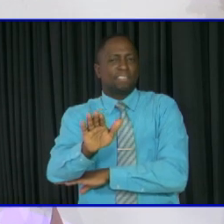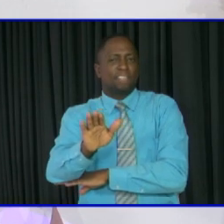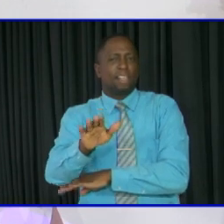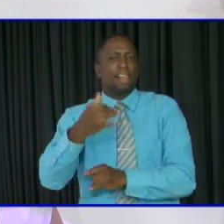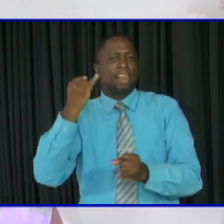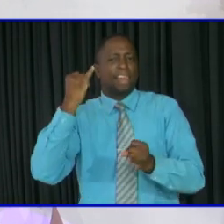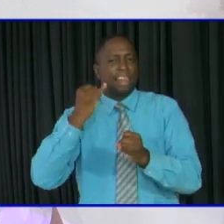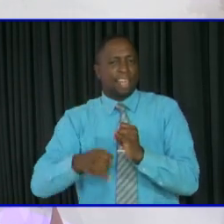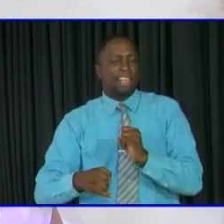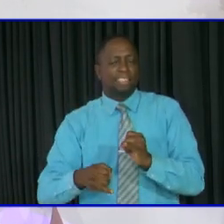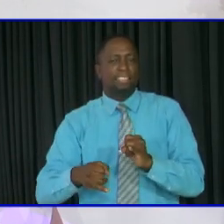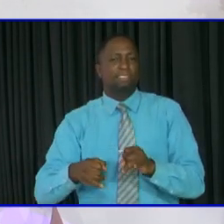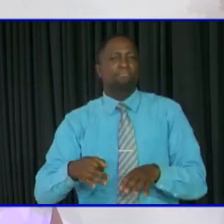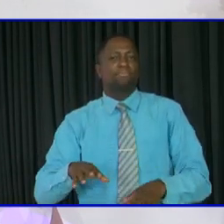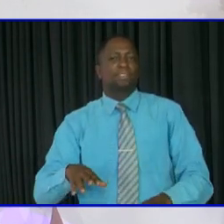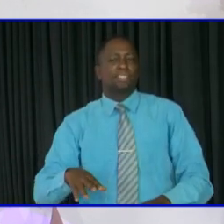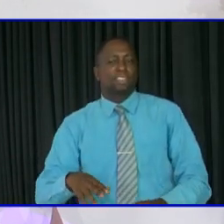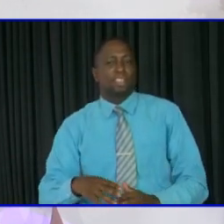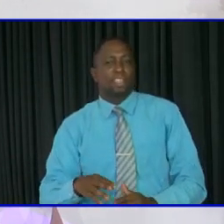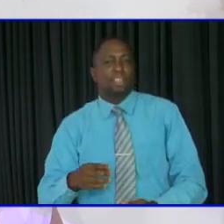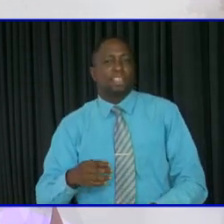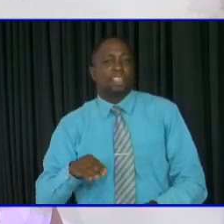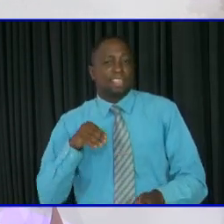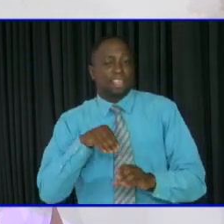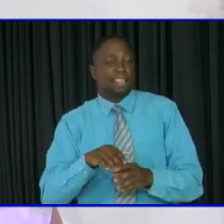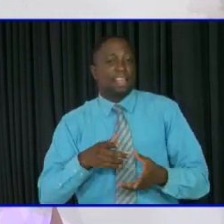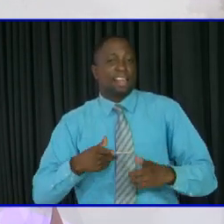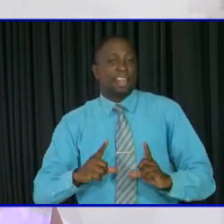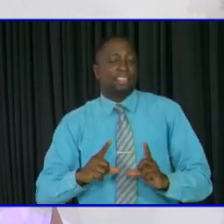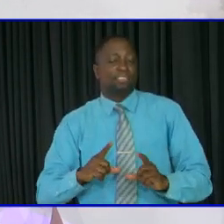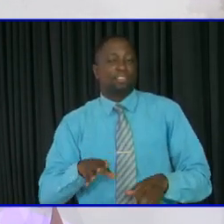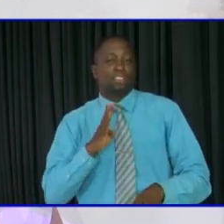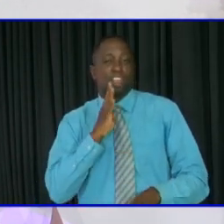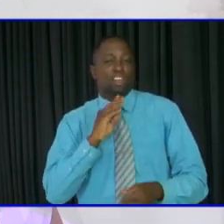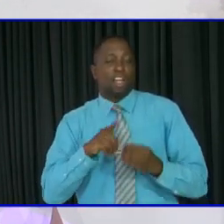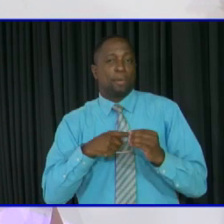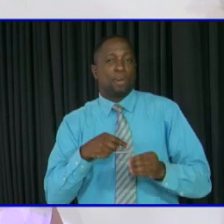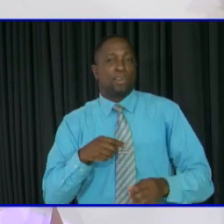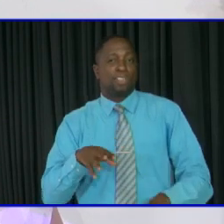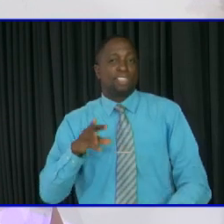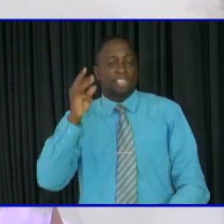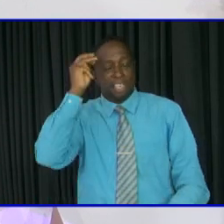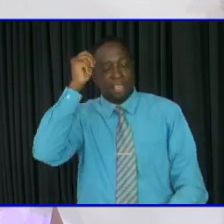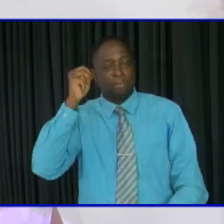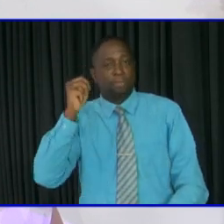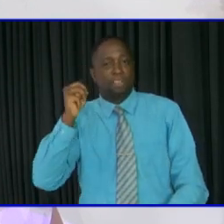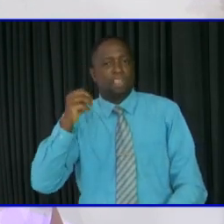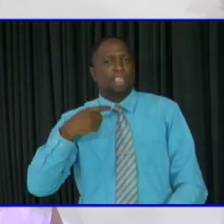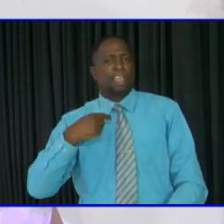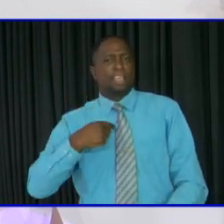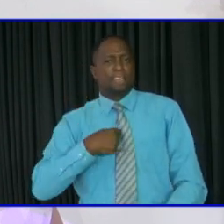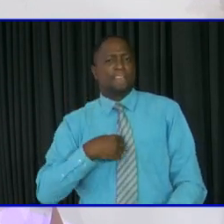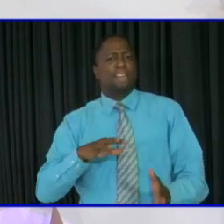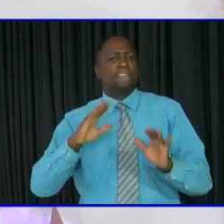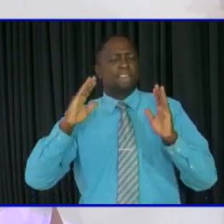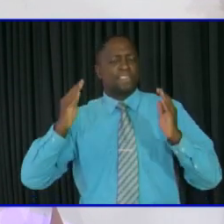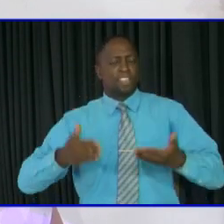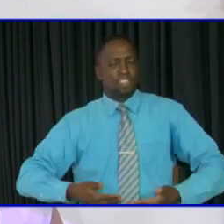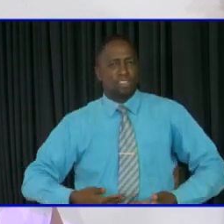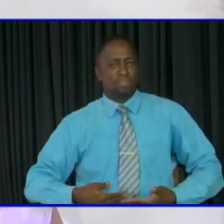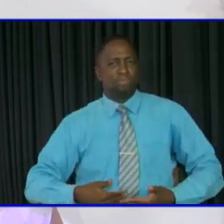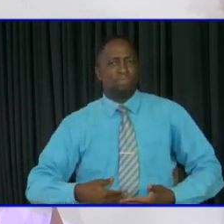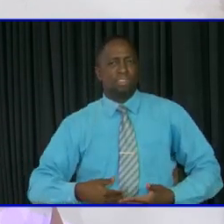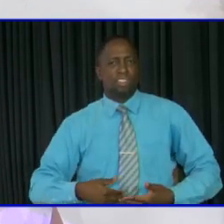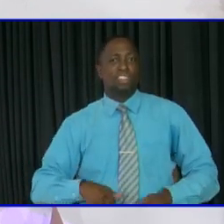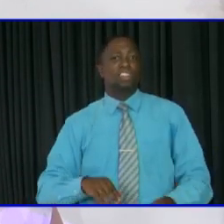Talk About Him online evangelistic series. I invite you to invite your friends to be with us,